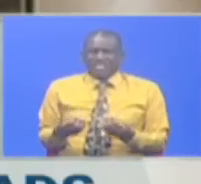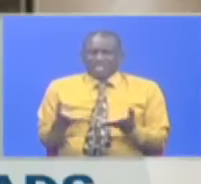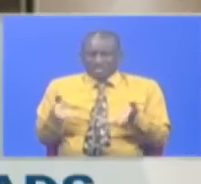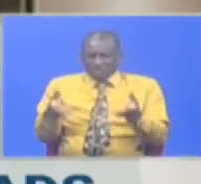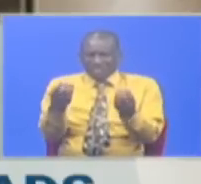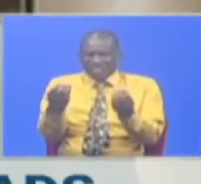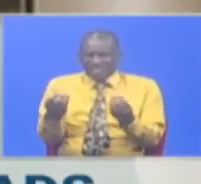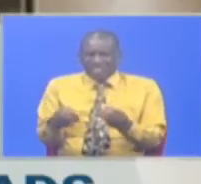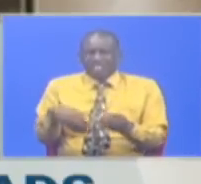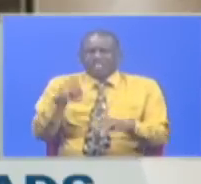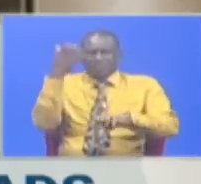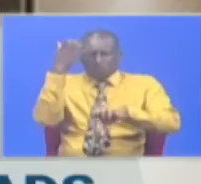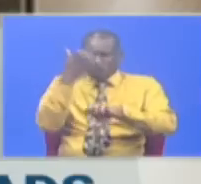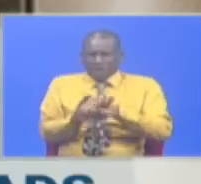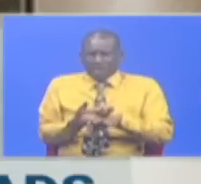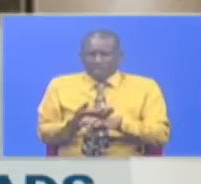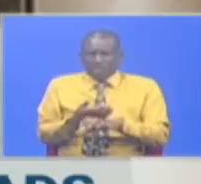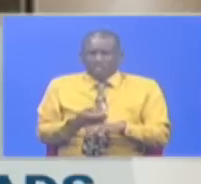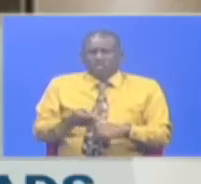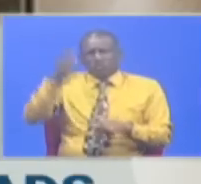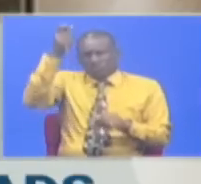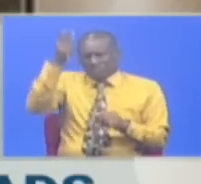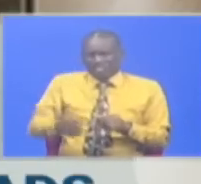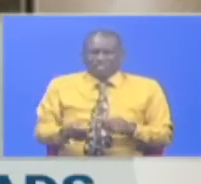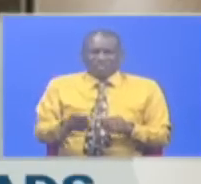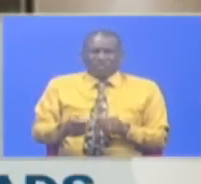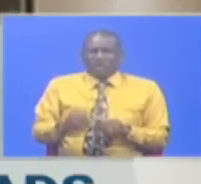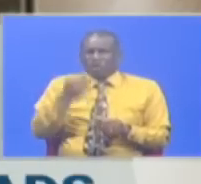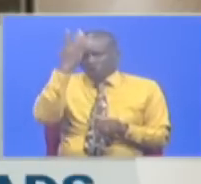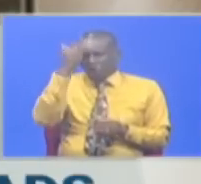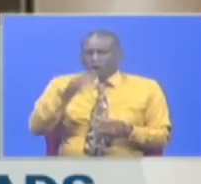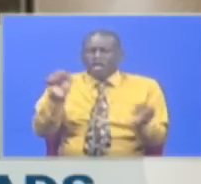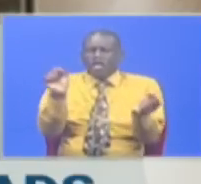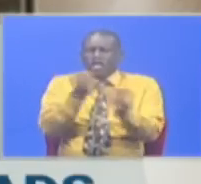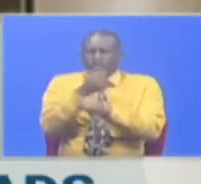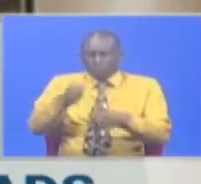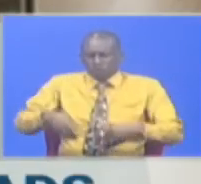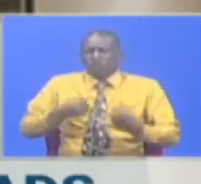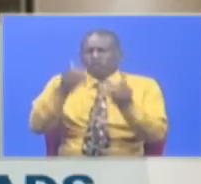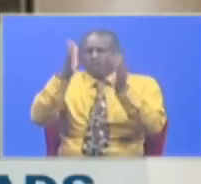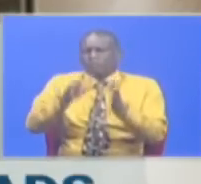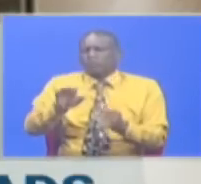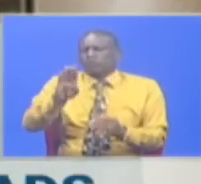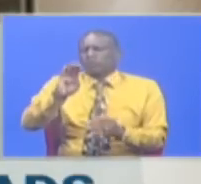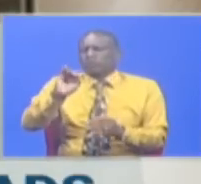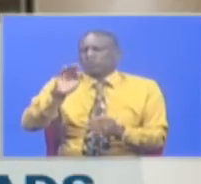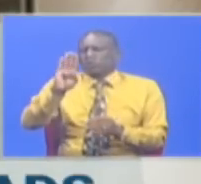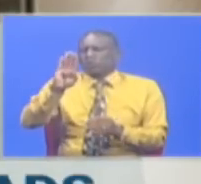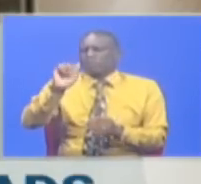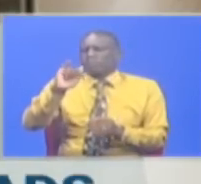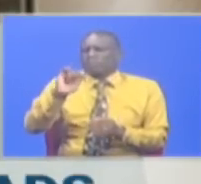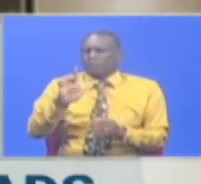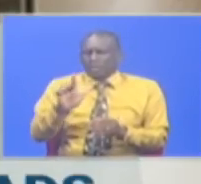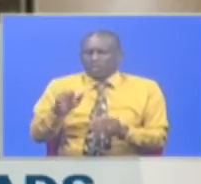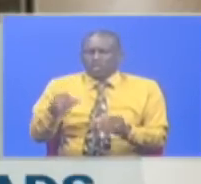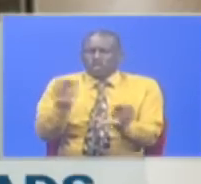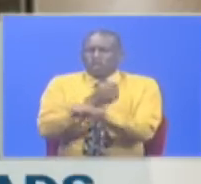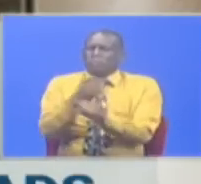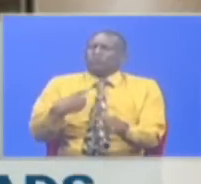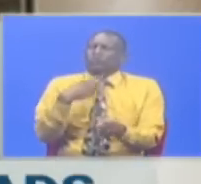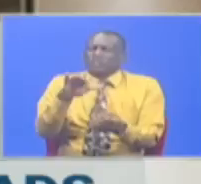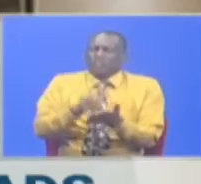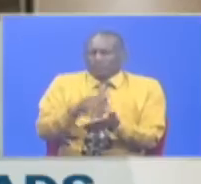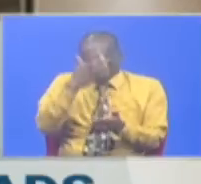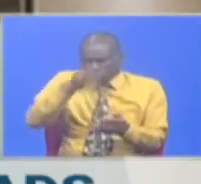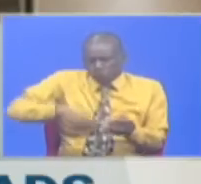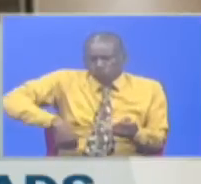it's more difficult to justify why you cannot give somebody bail. Because you can't just say, because you stole more money than